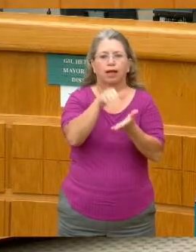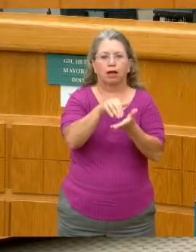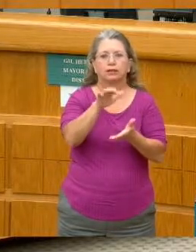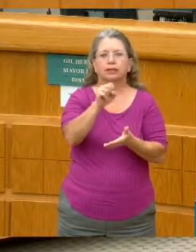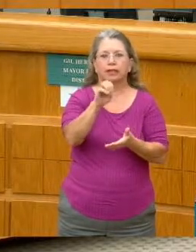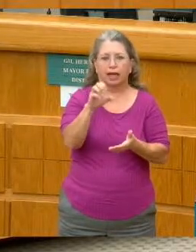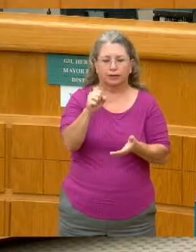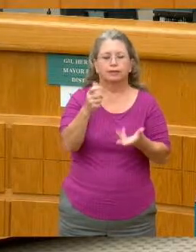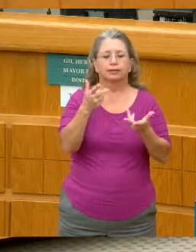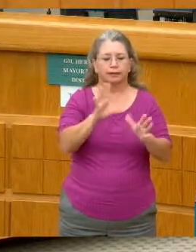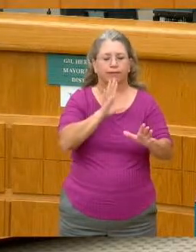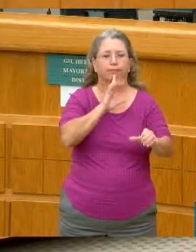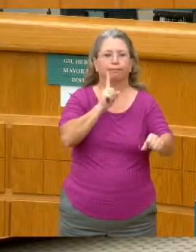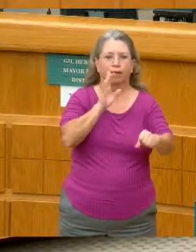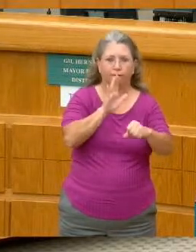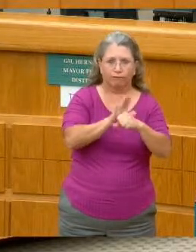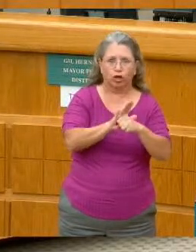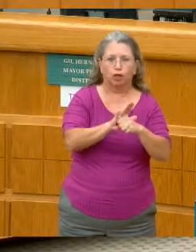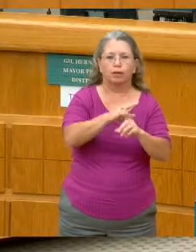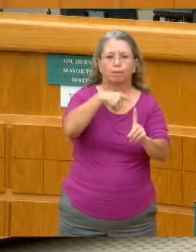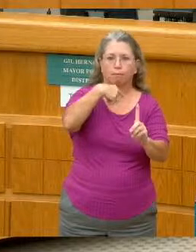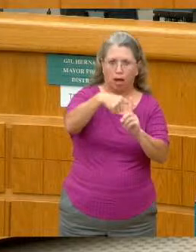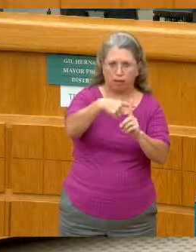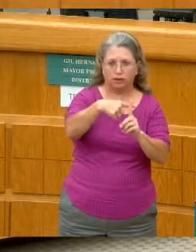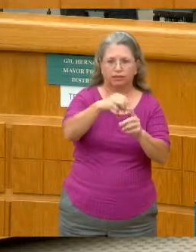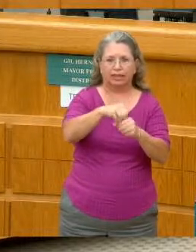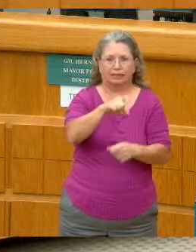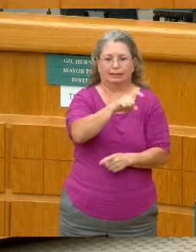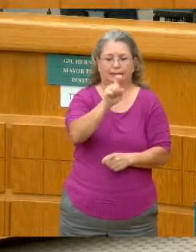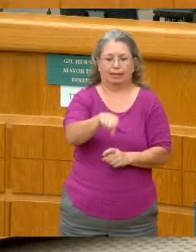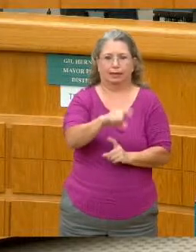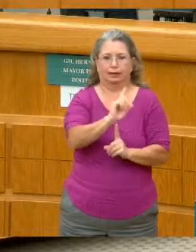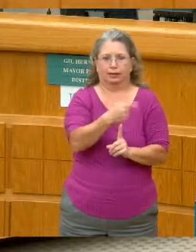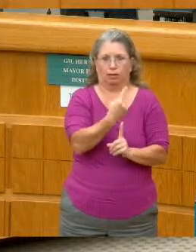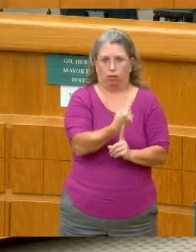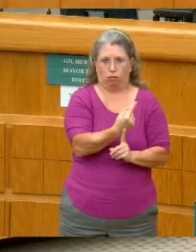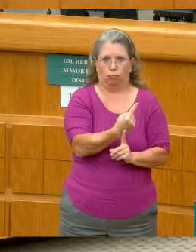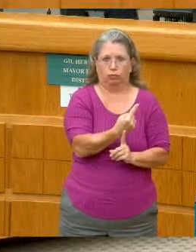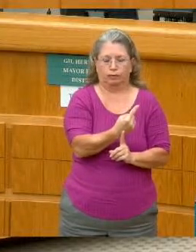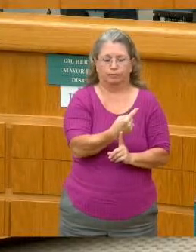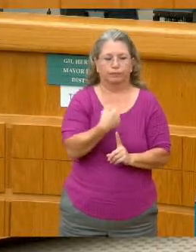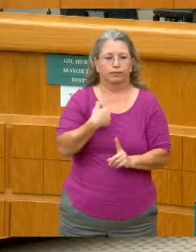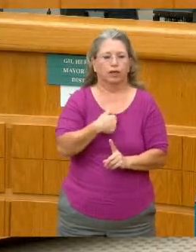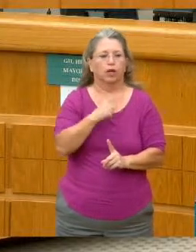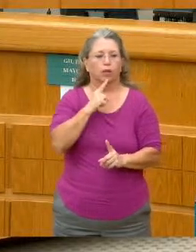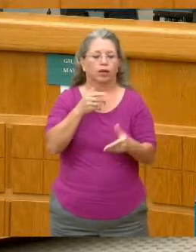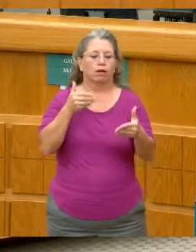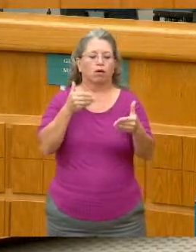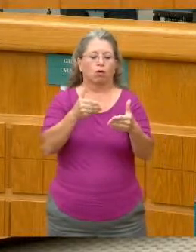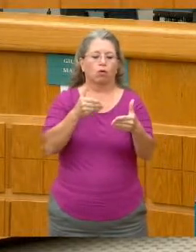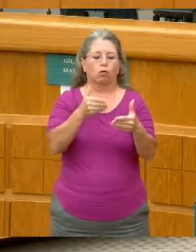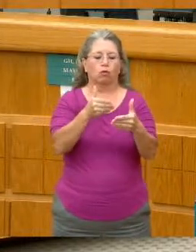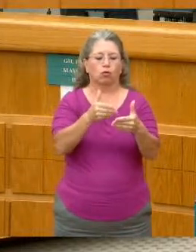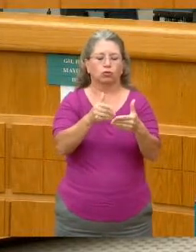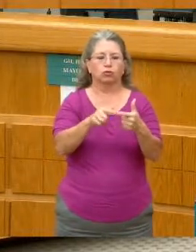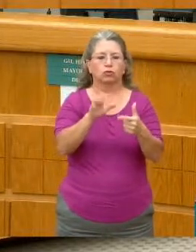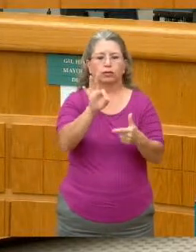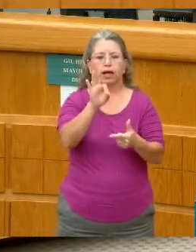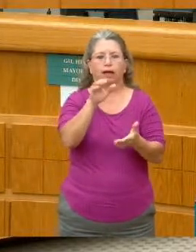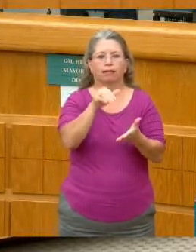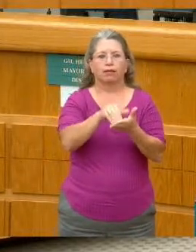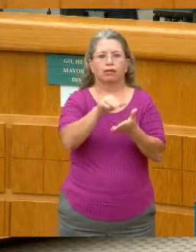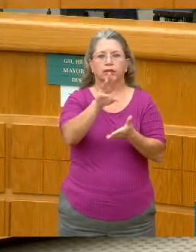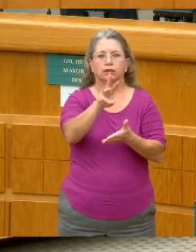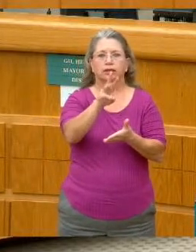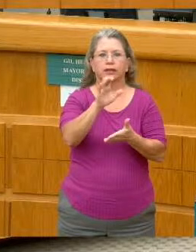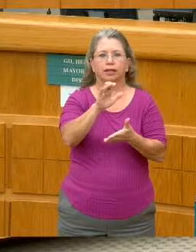have been confirmed as positive in Texas. We are also approaching over 9,600 deaths